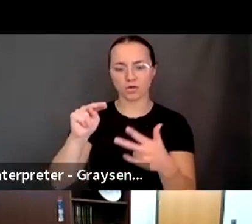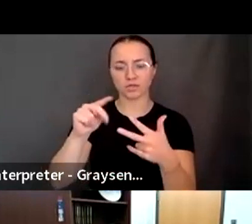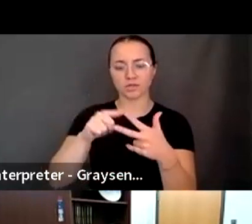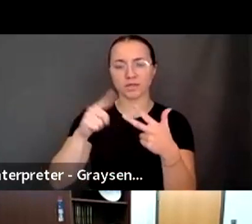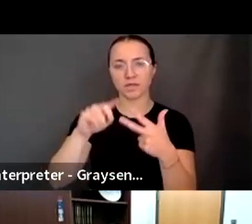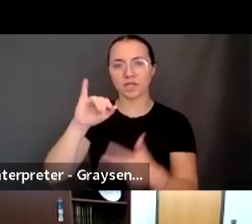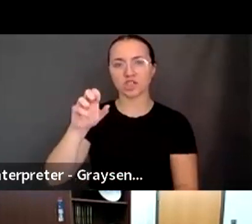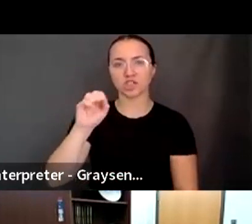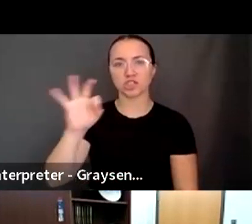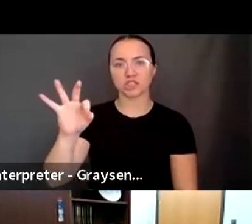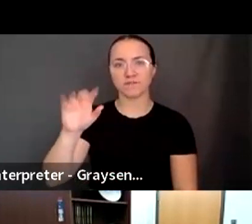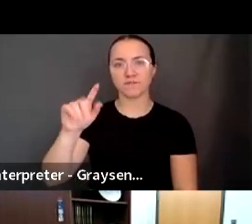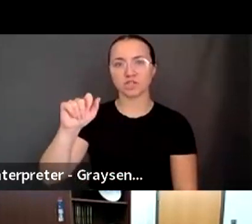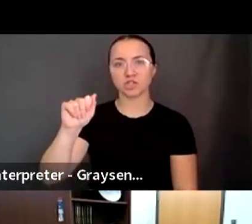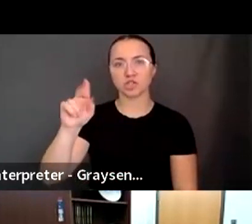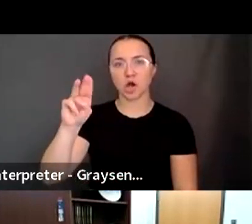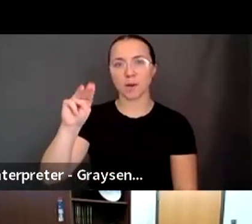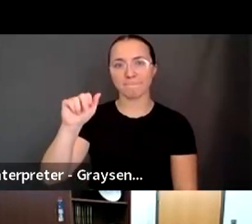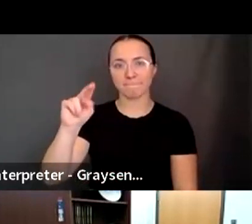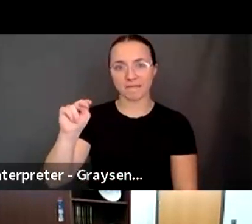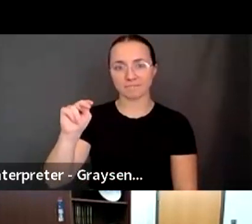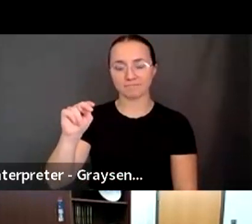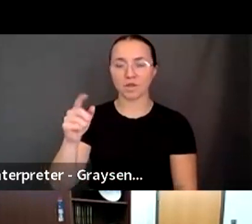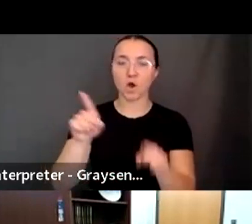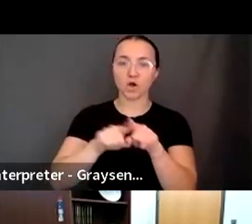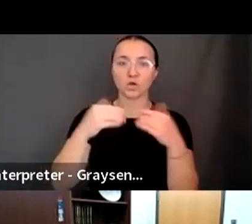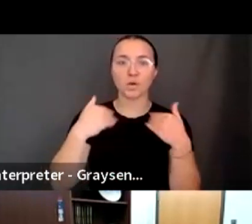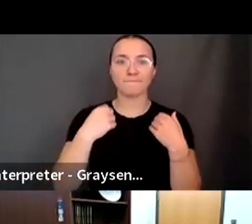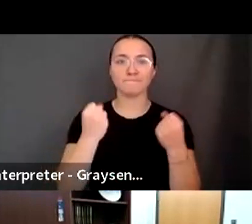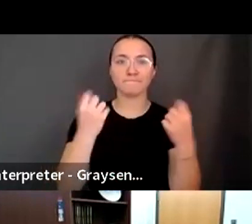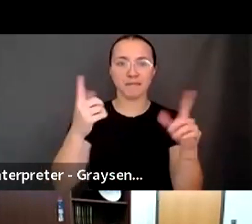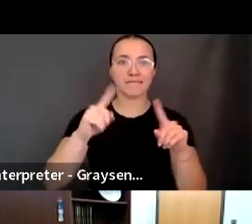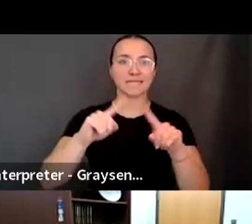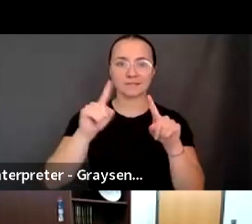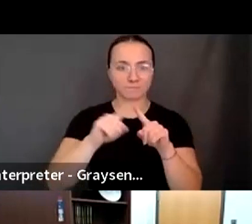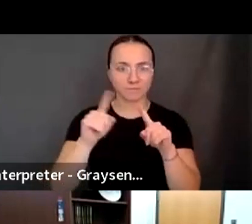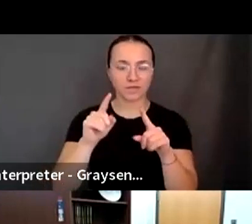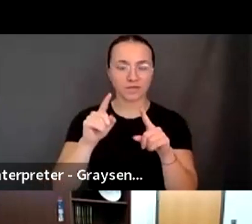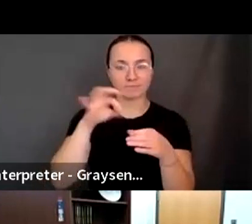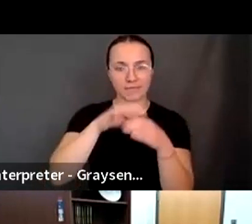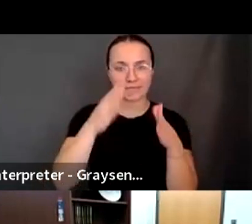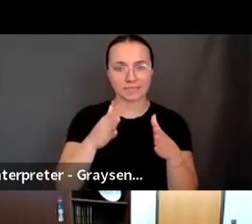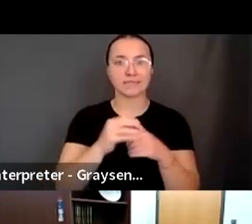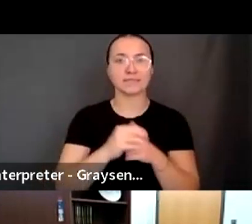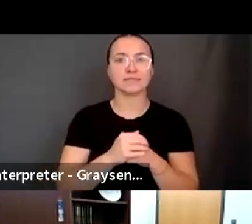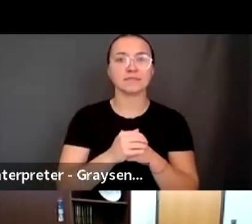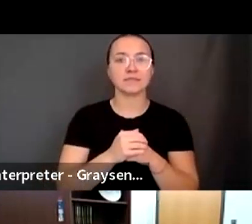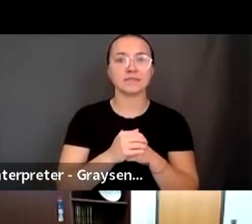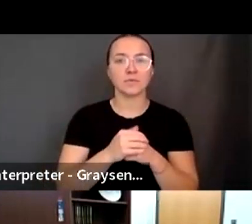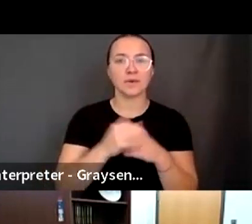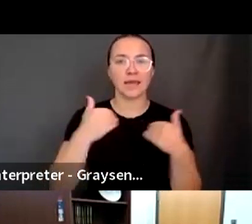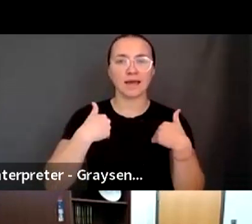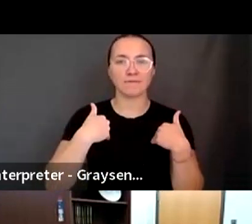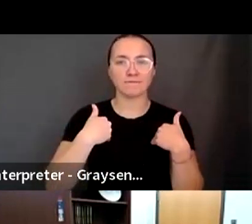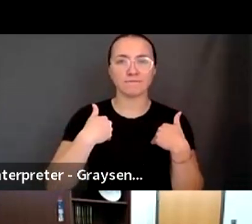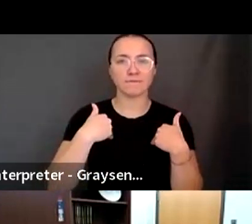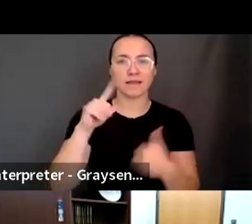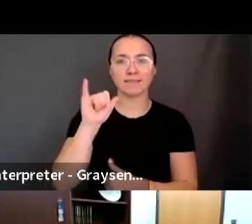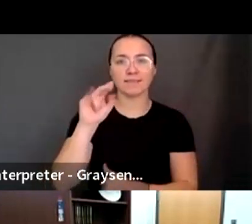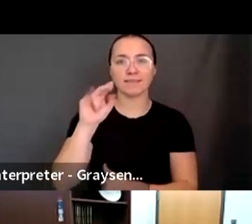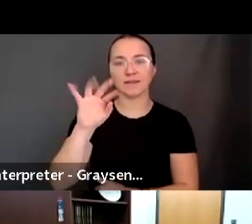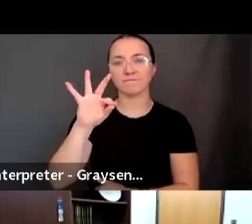city council candidates. We've got those for the at-large seat A, which is Lynn Fugate, our